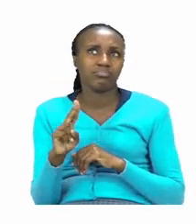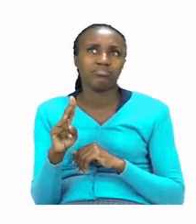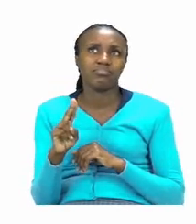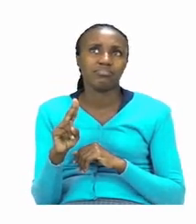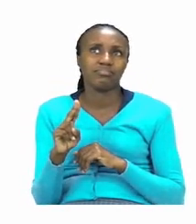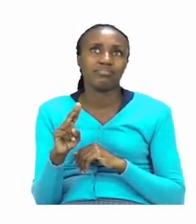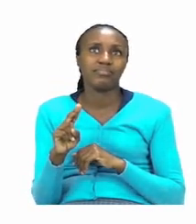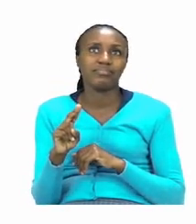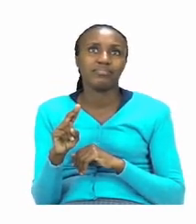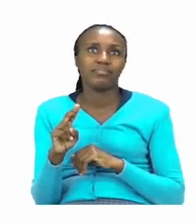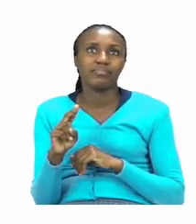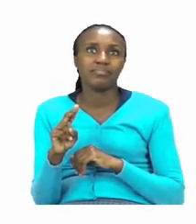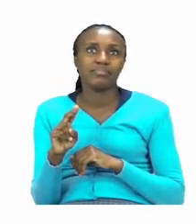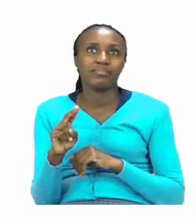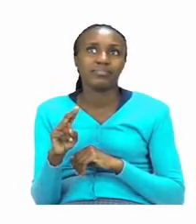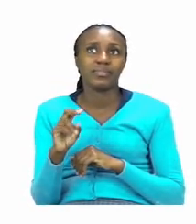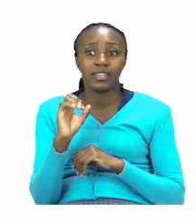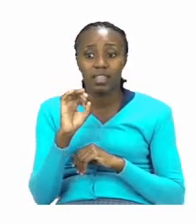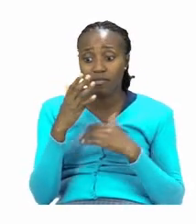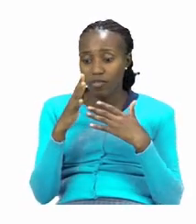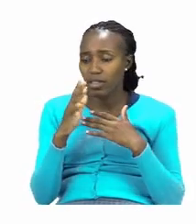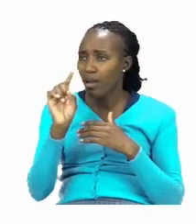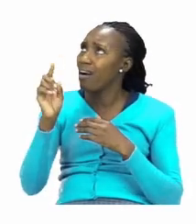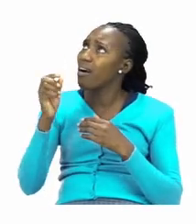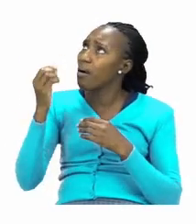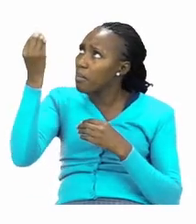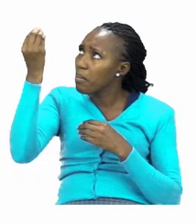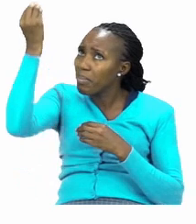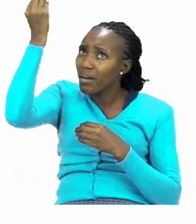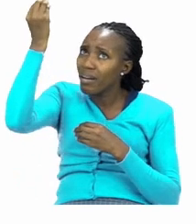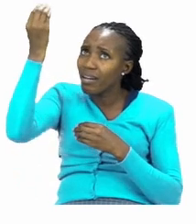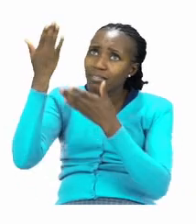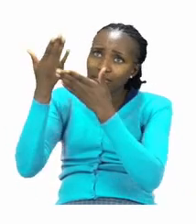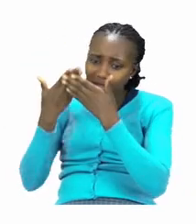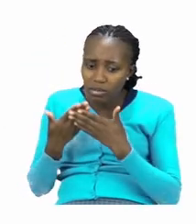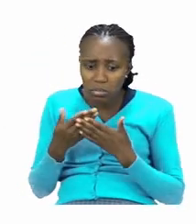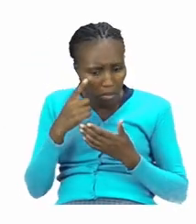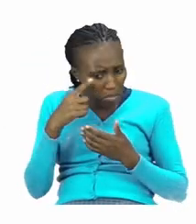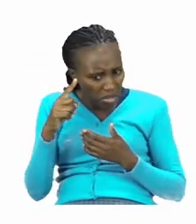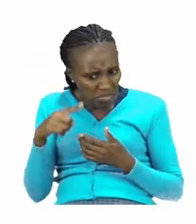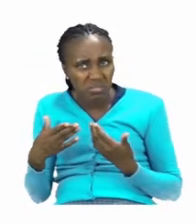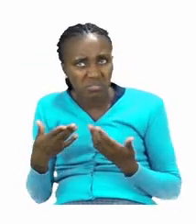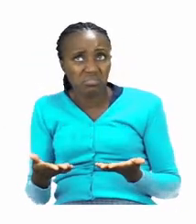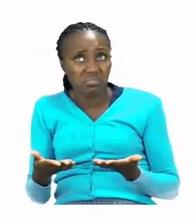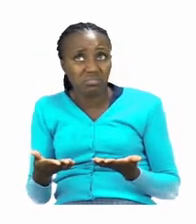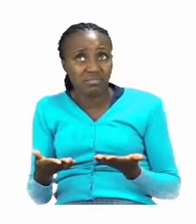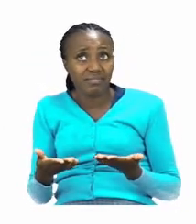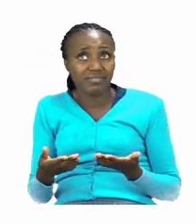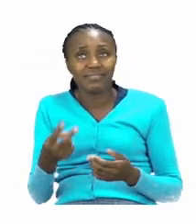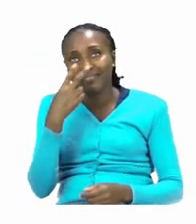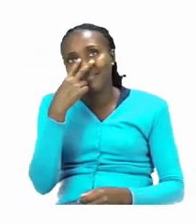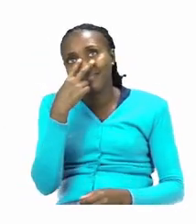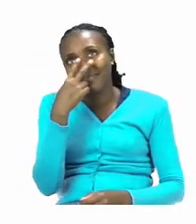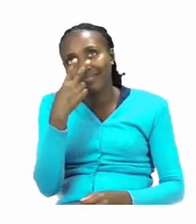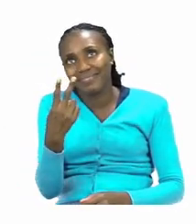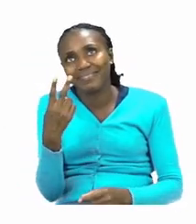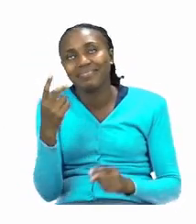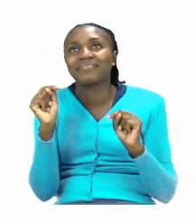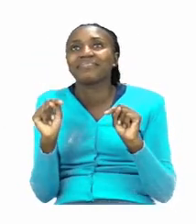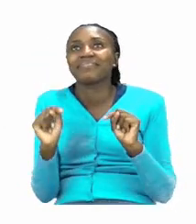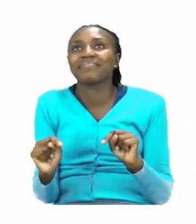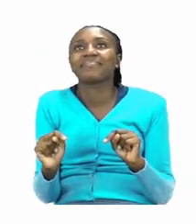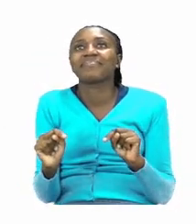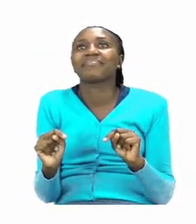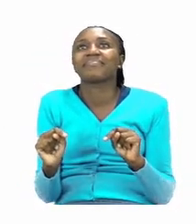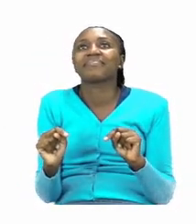you are done, ask an adult to check your work so that we know you've done the right thing. I'll see you soon